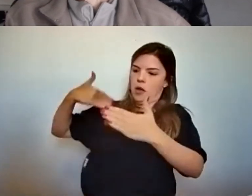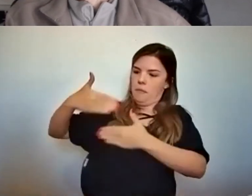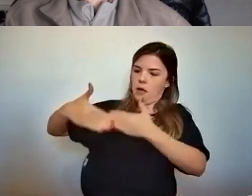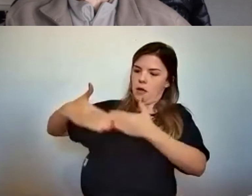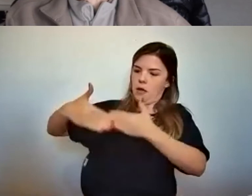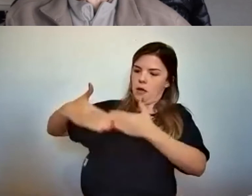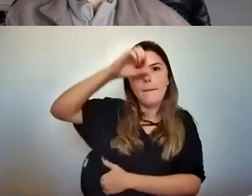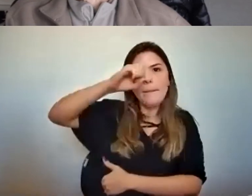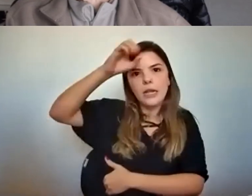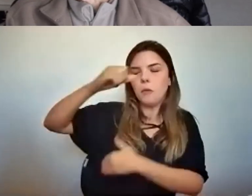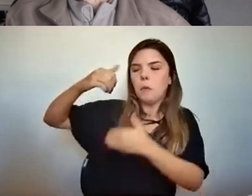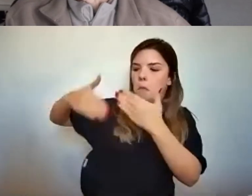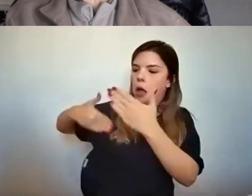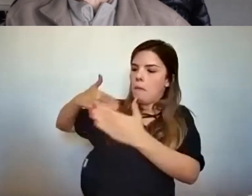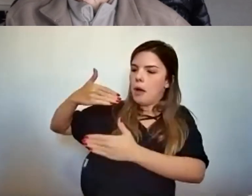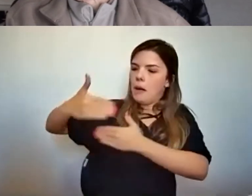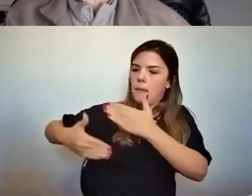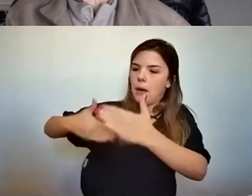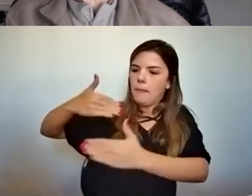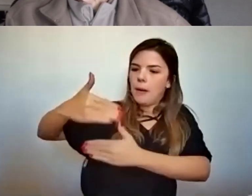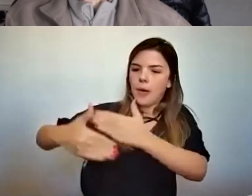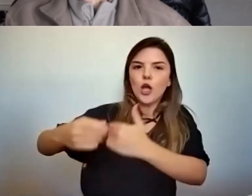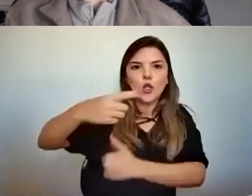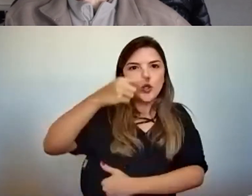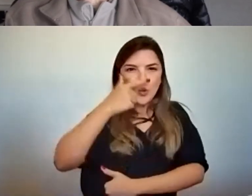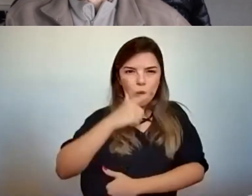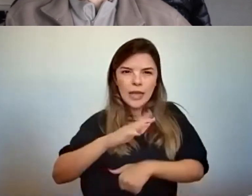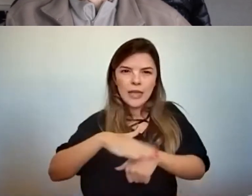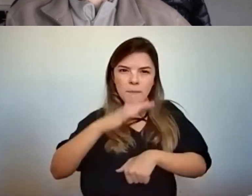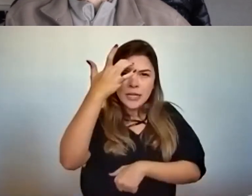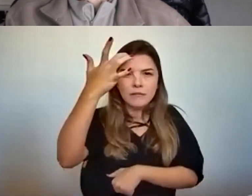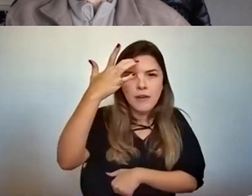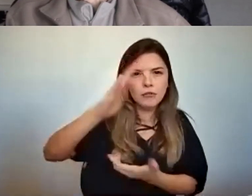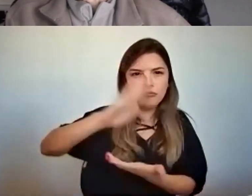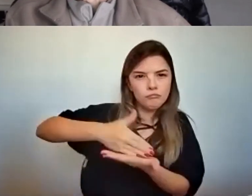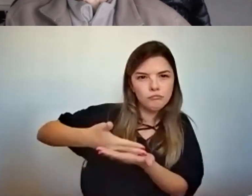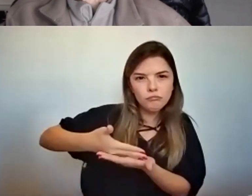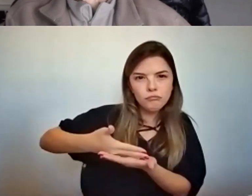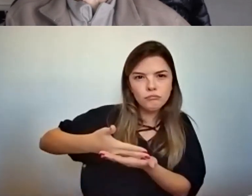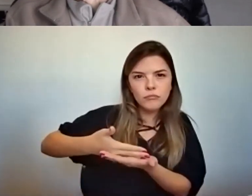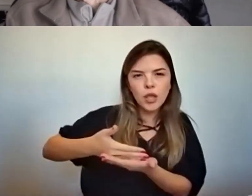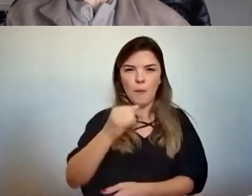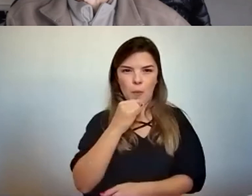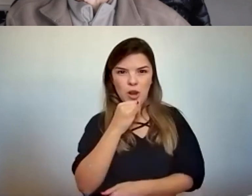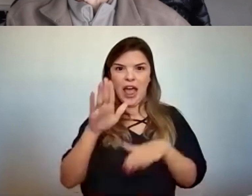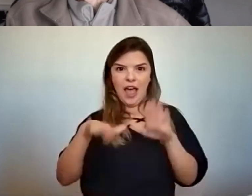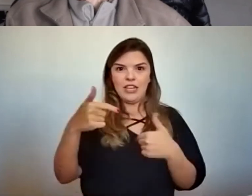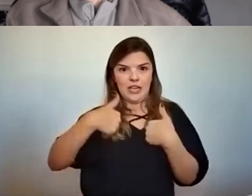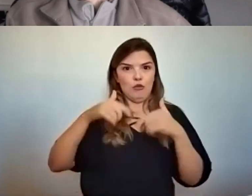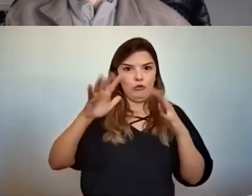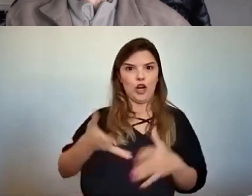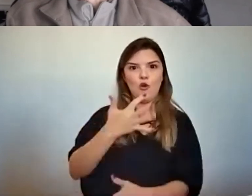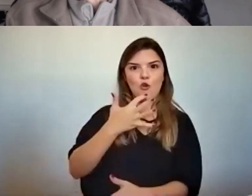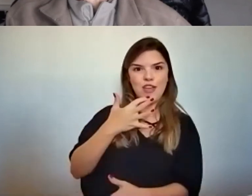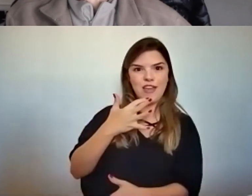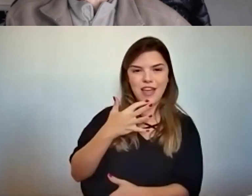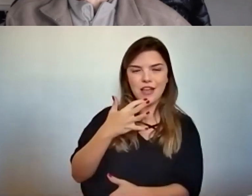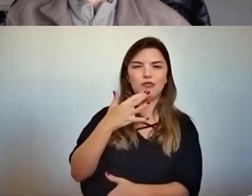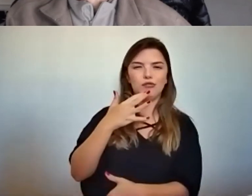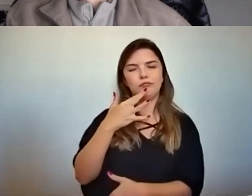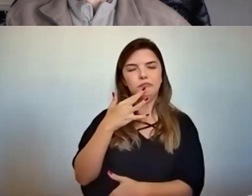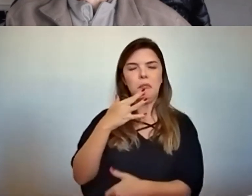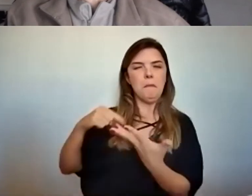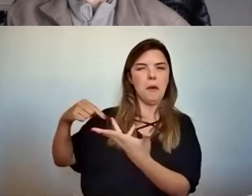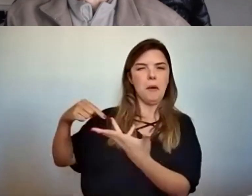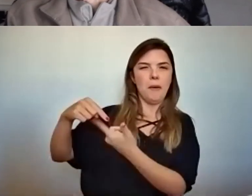still are they still more stressful? If you're familiar with the history of conference interpreting, people